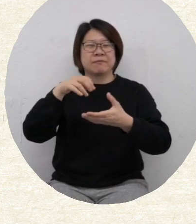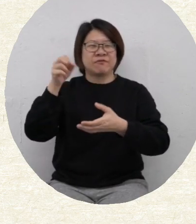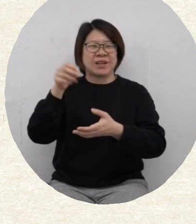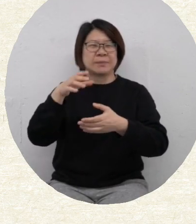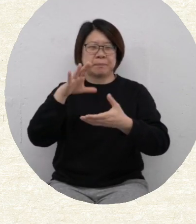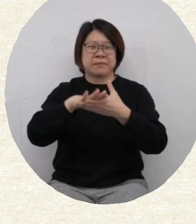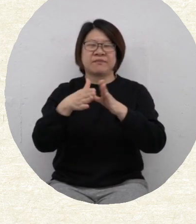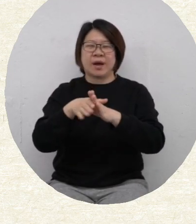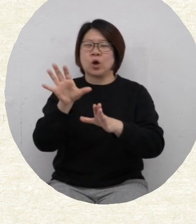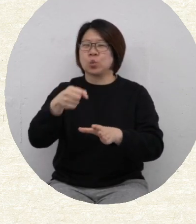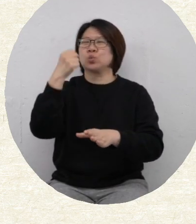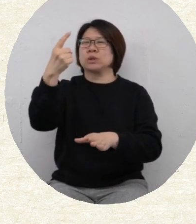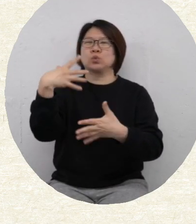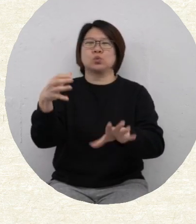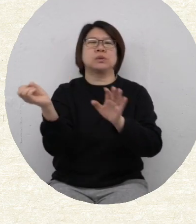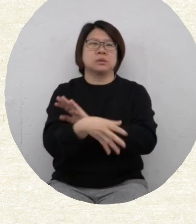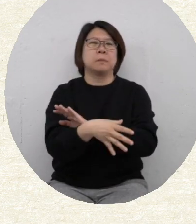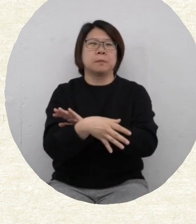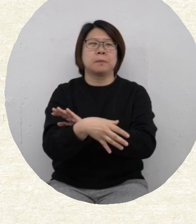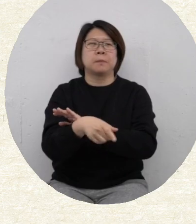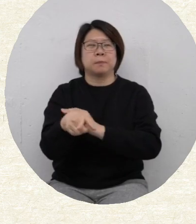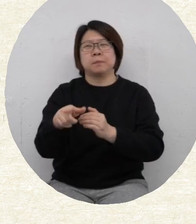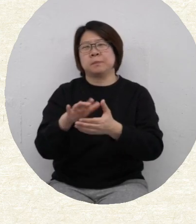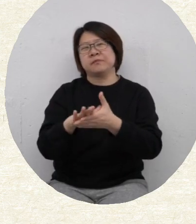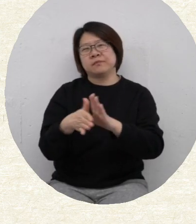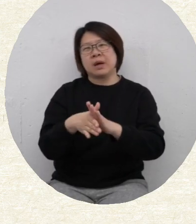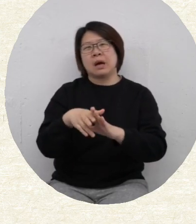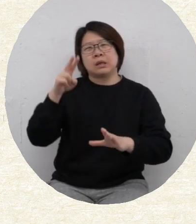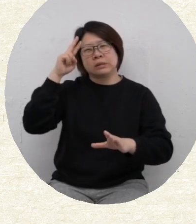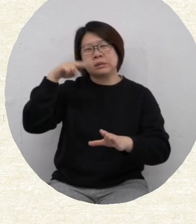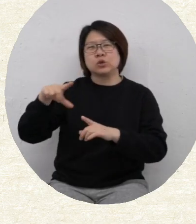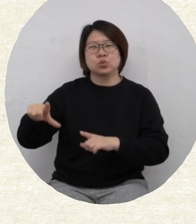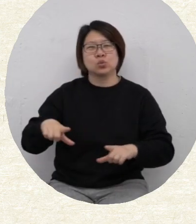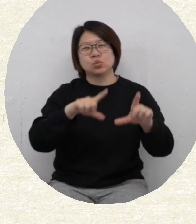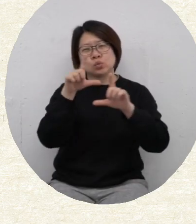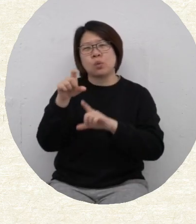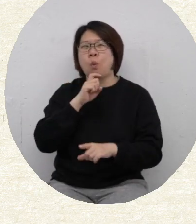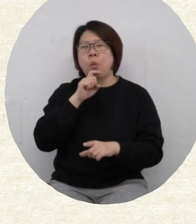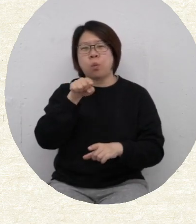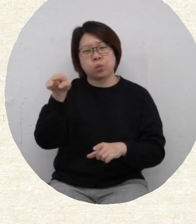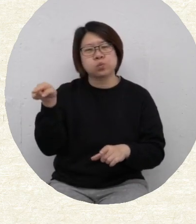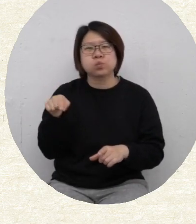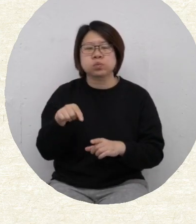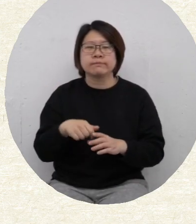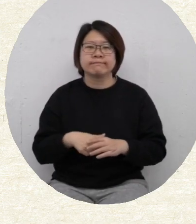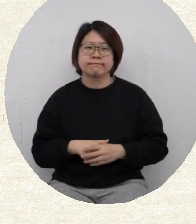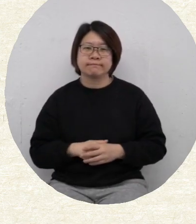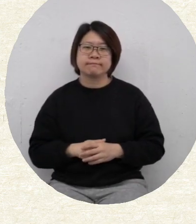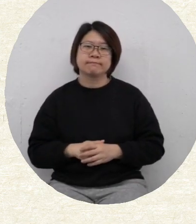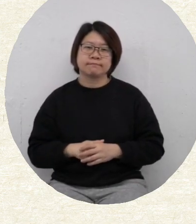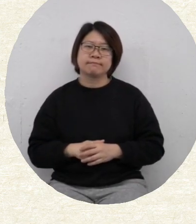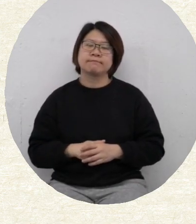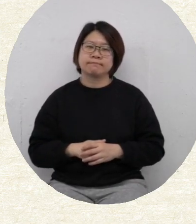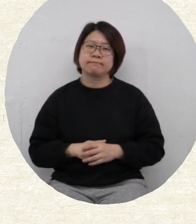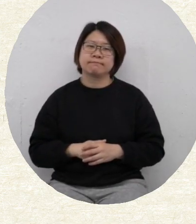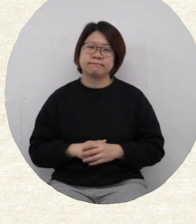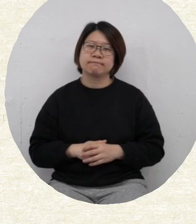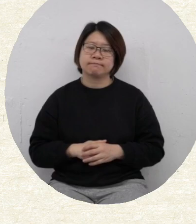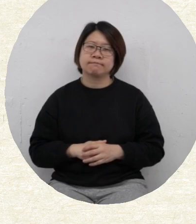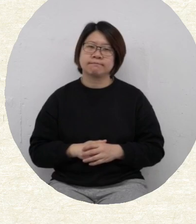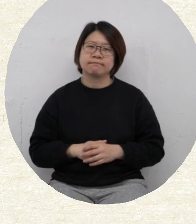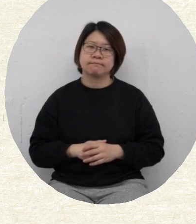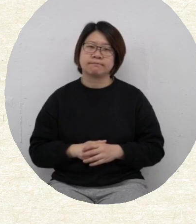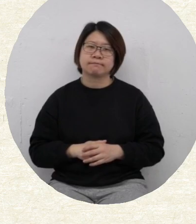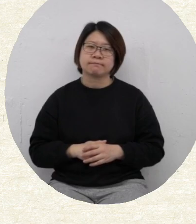do appreciate your kind of take on to this kind of how do you say, this kind